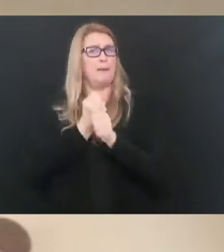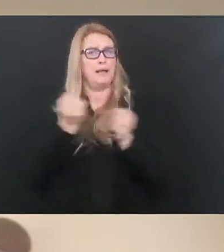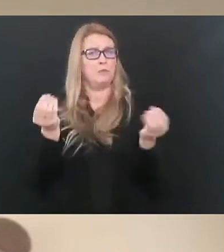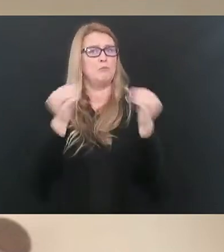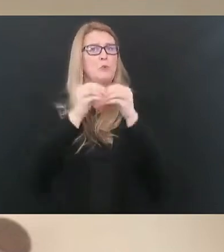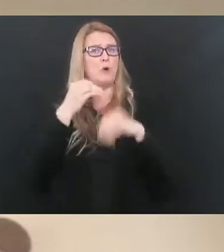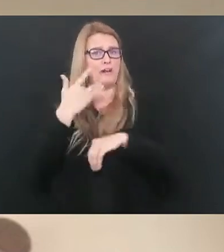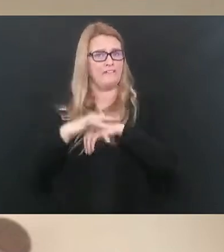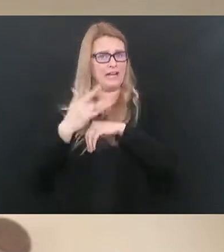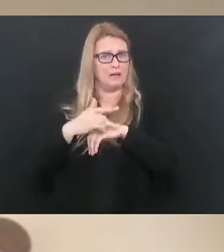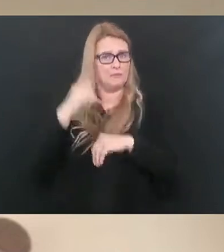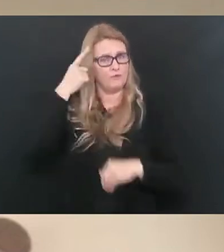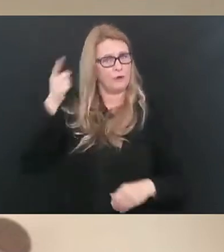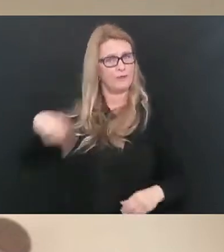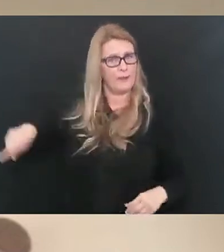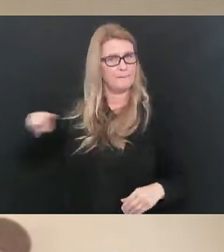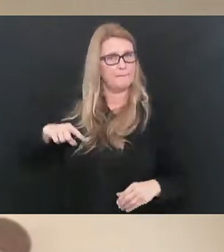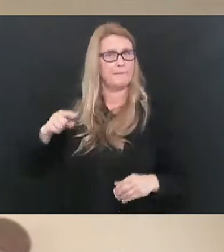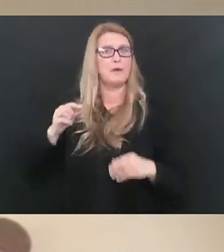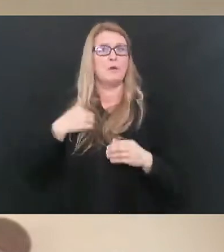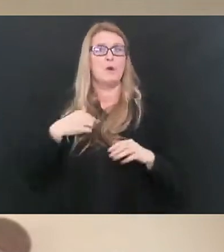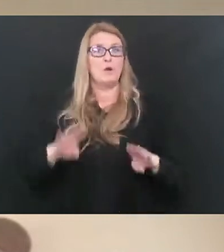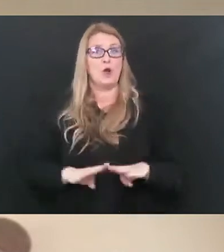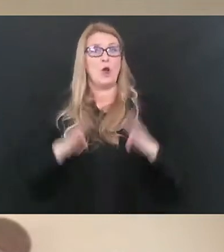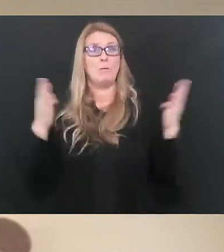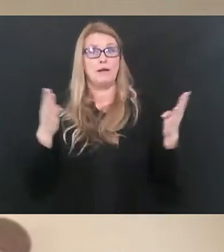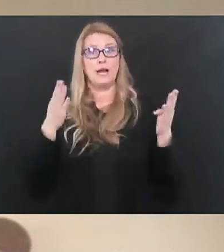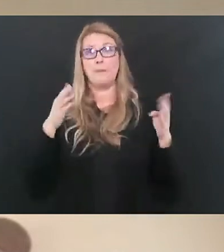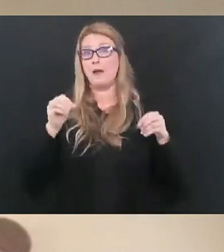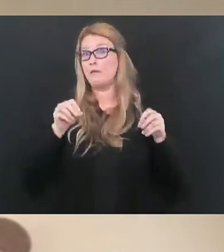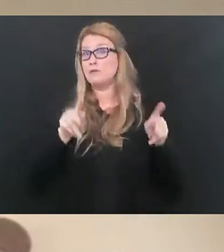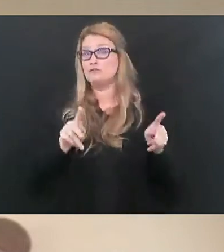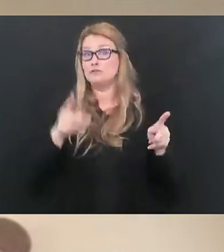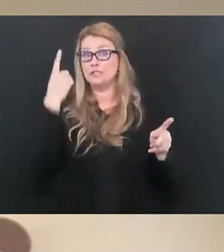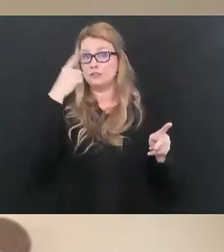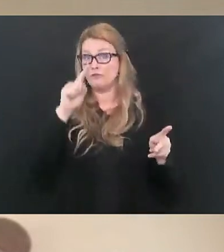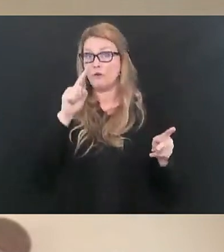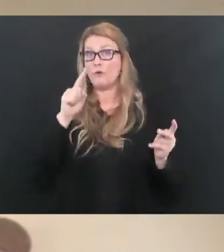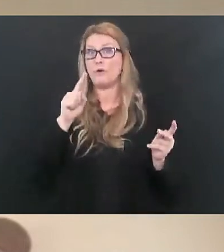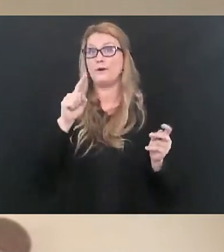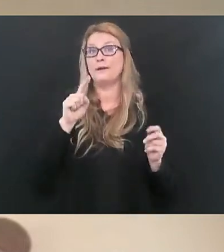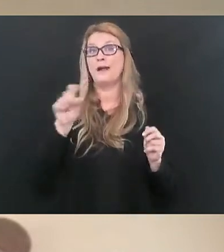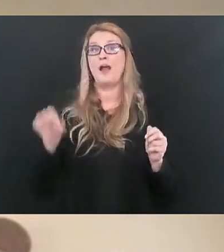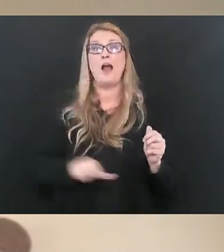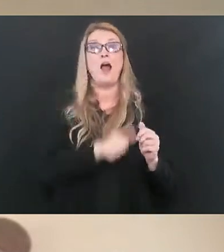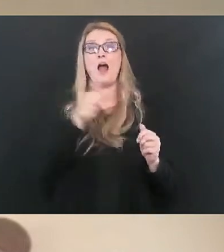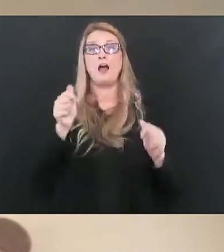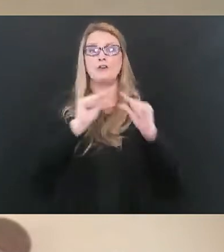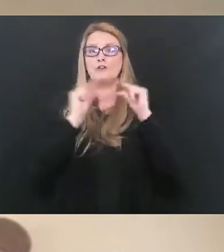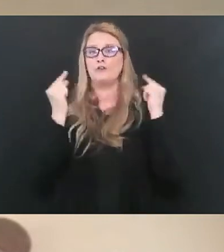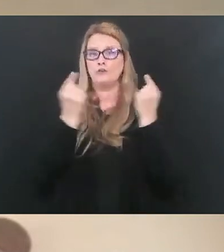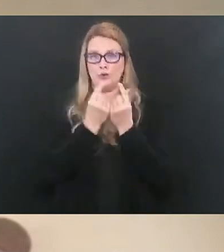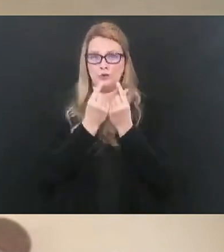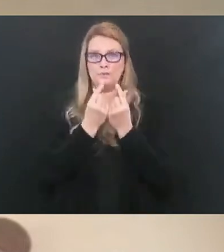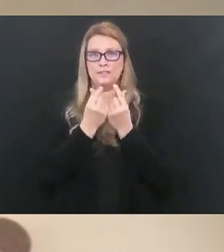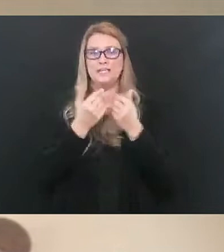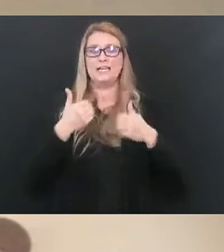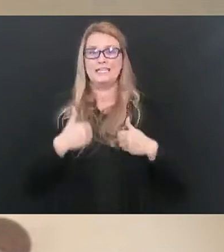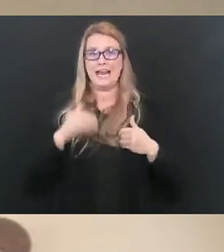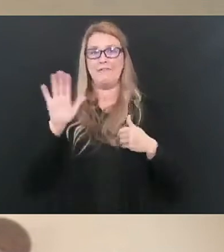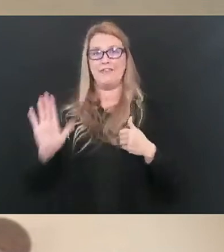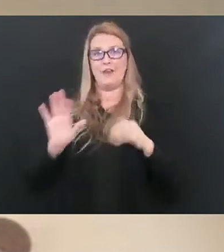be also opening up opportunities for various other groups to get family